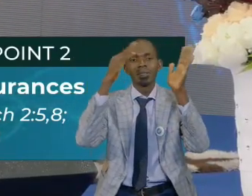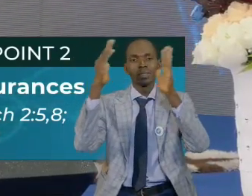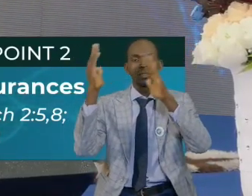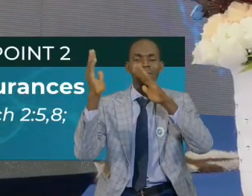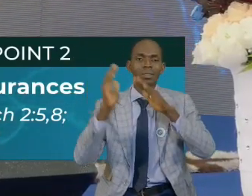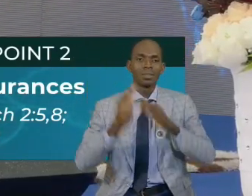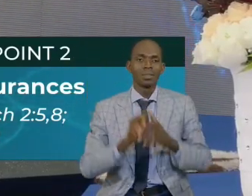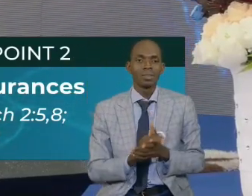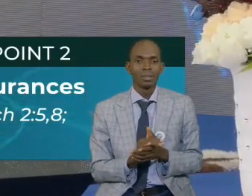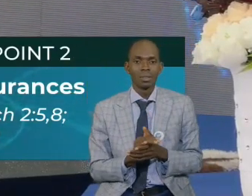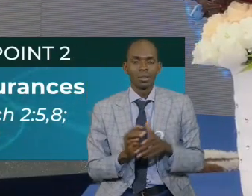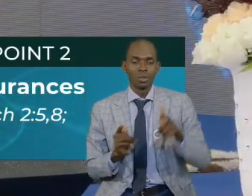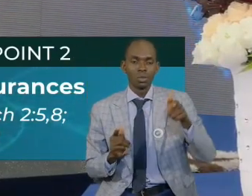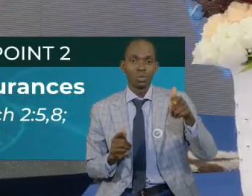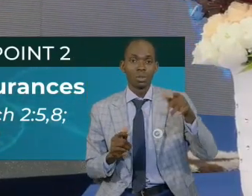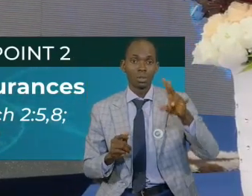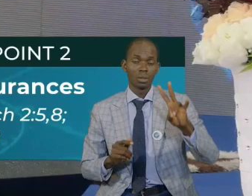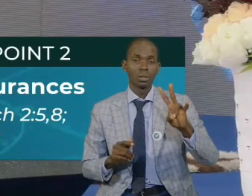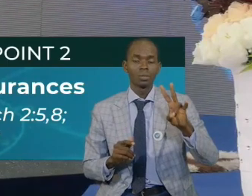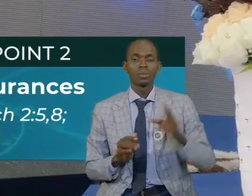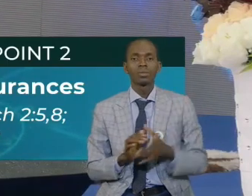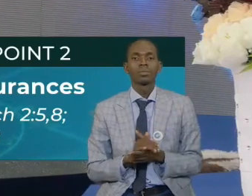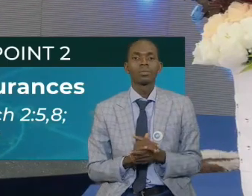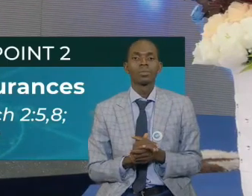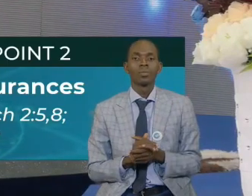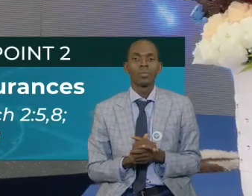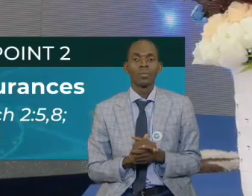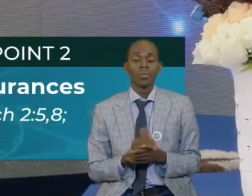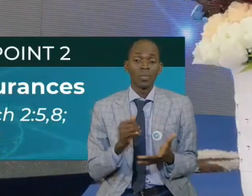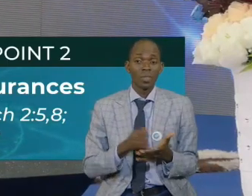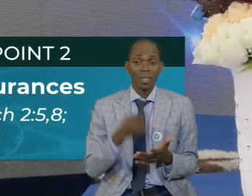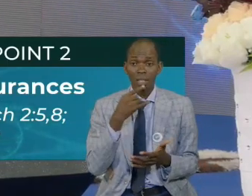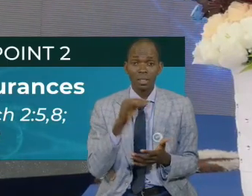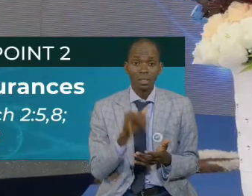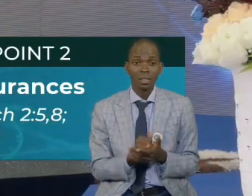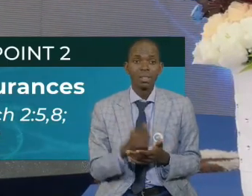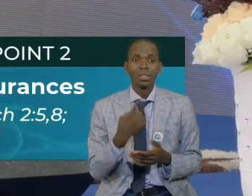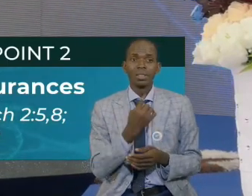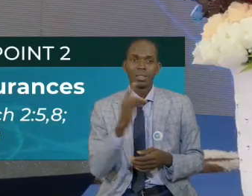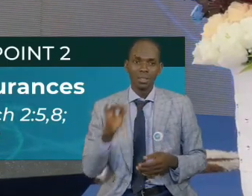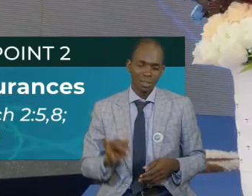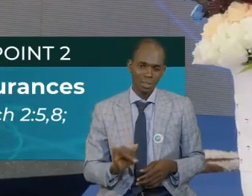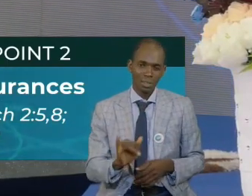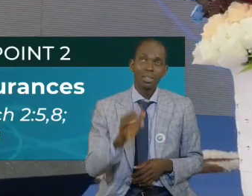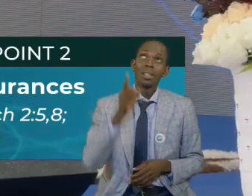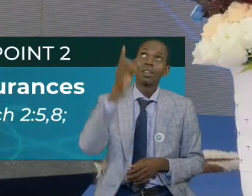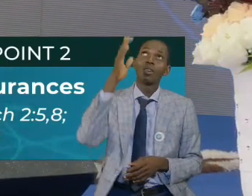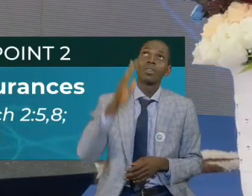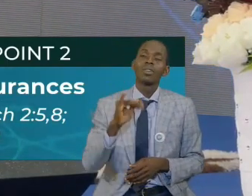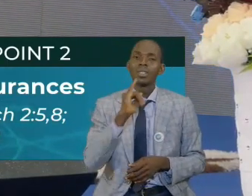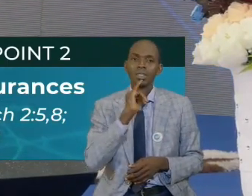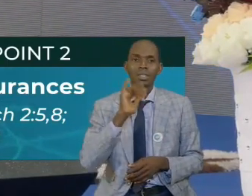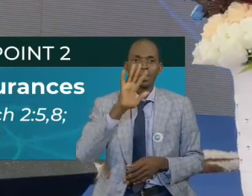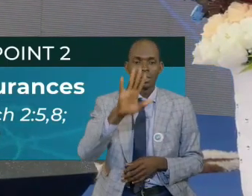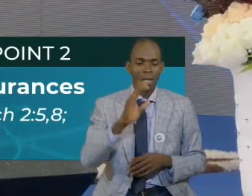Verse 27, it says, the eternal God is thy refuge.